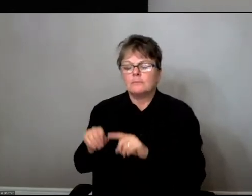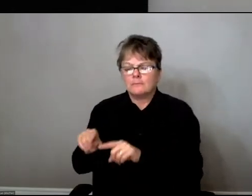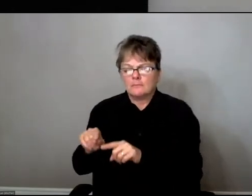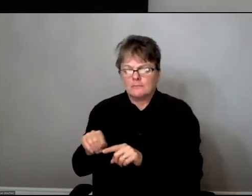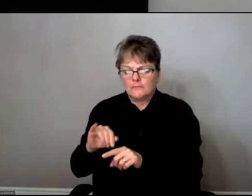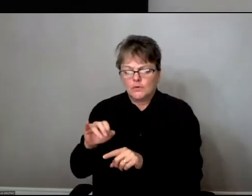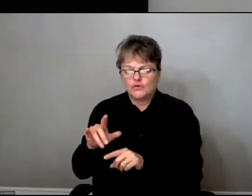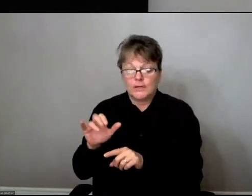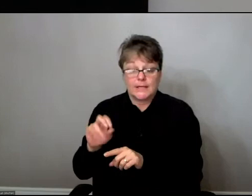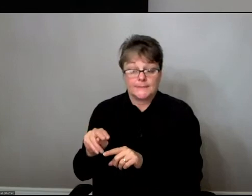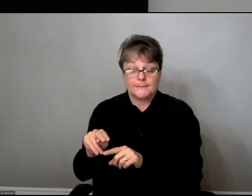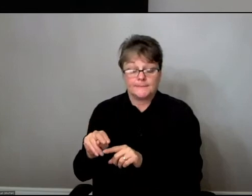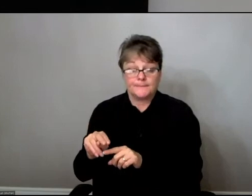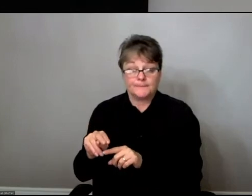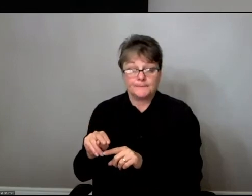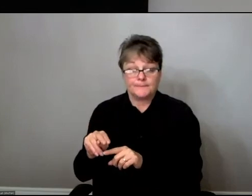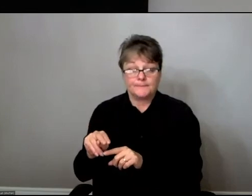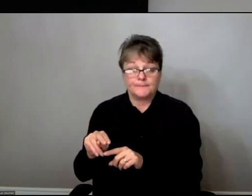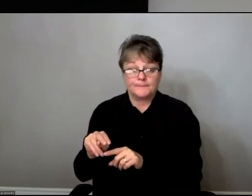This is it.